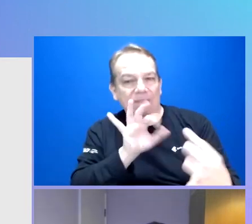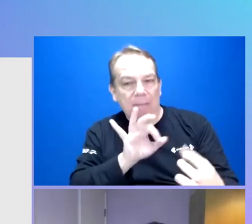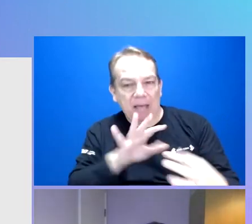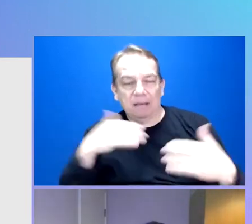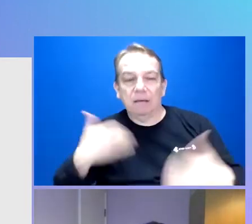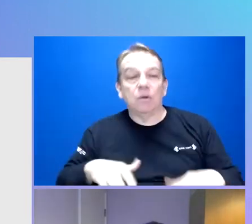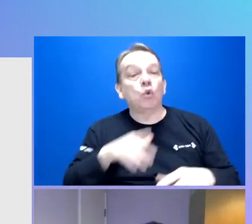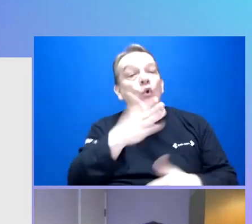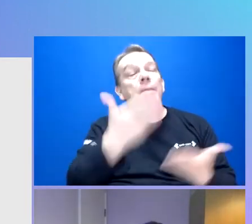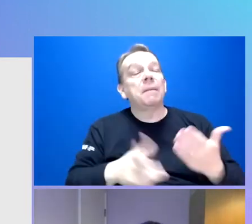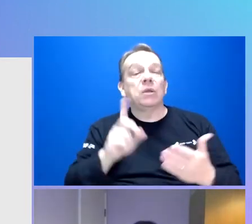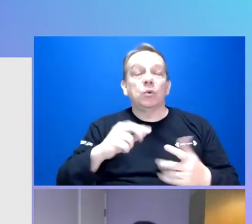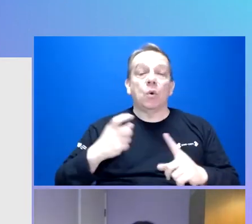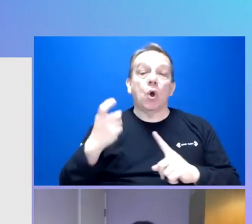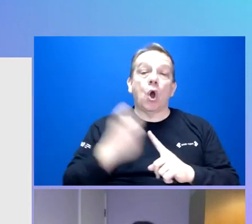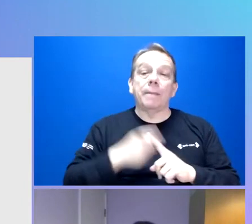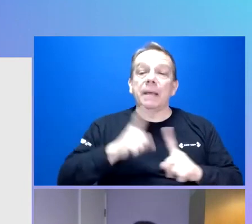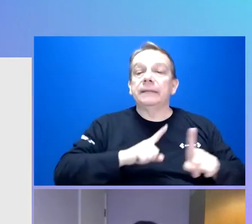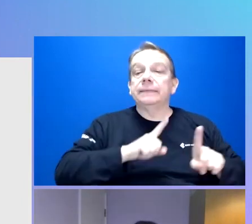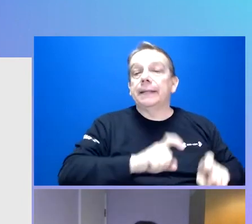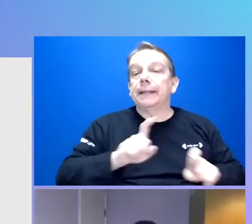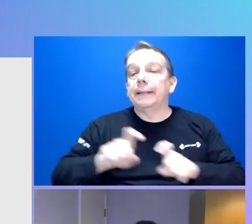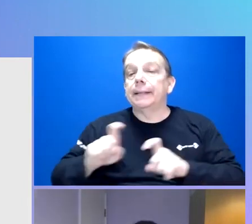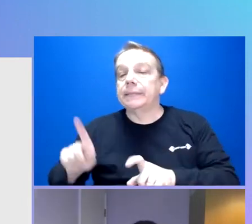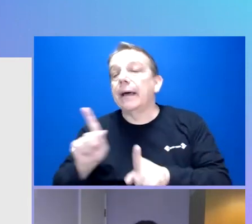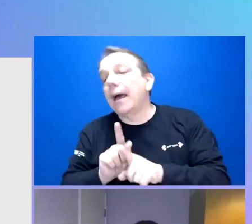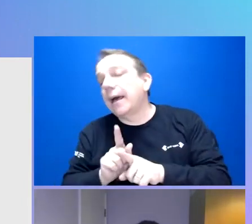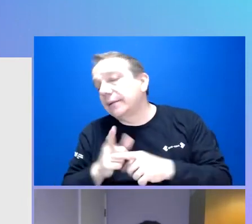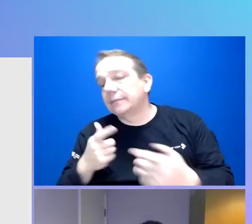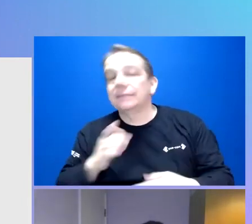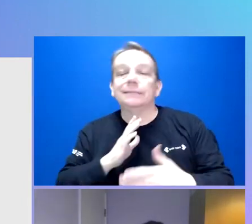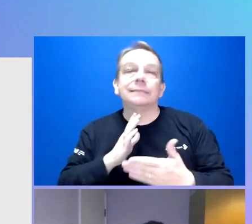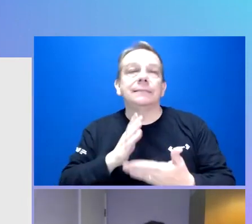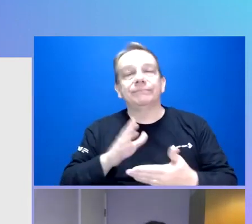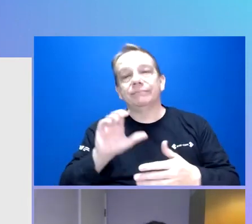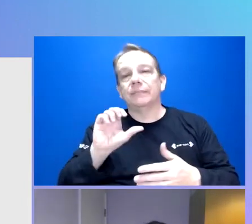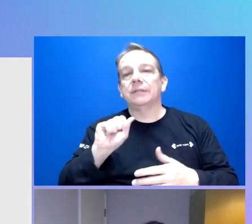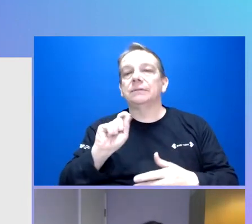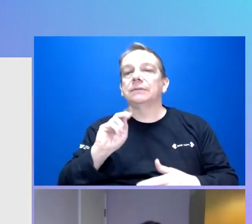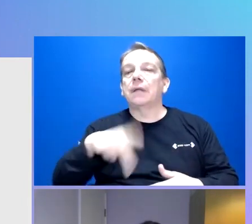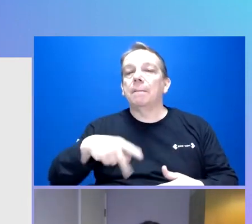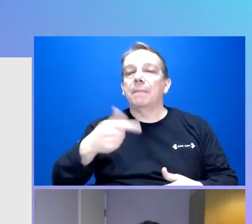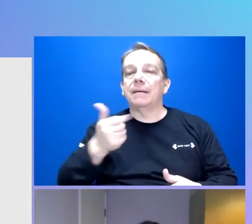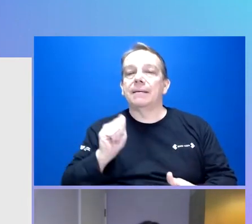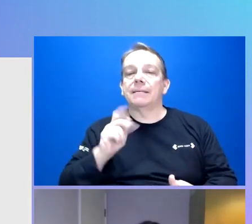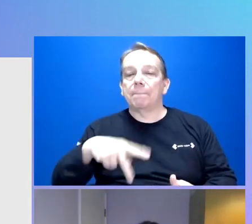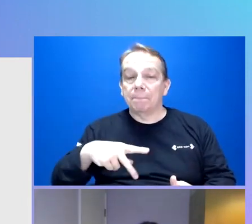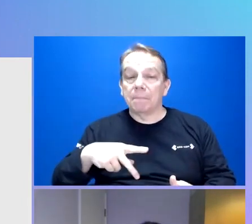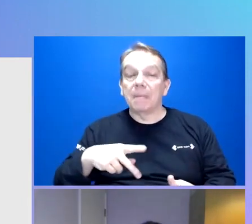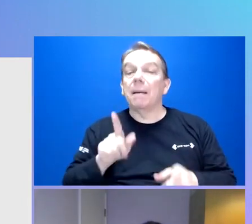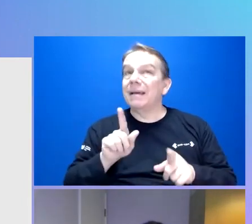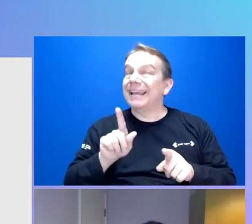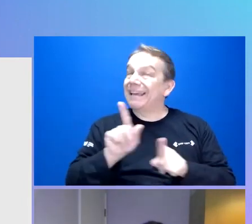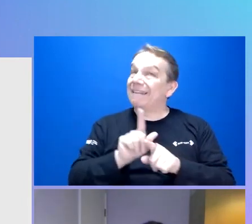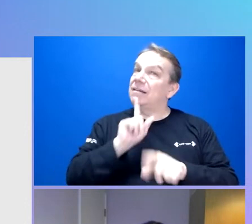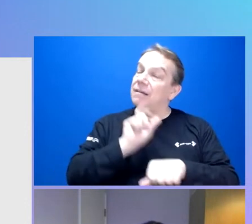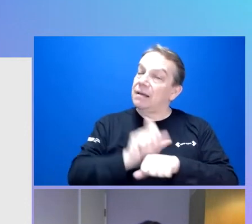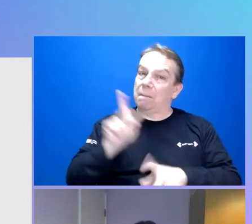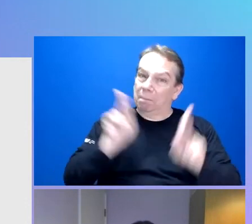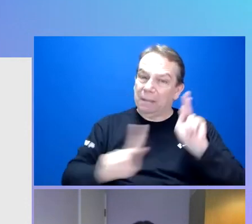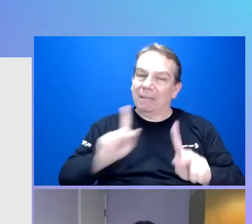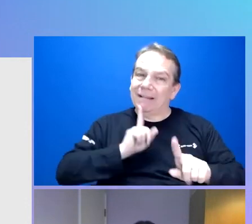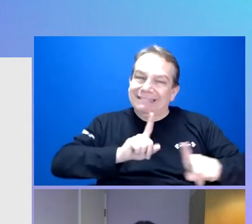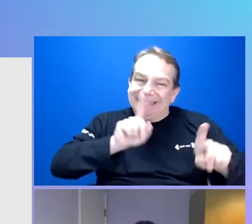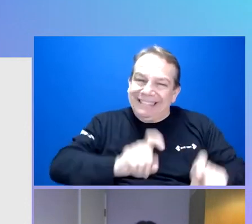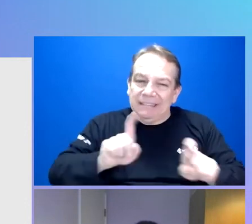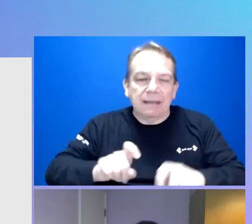automated testing on your journeys as a stopgap, but that will not capture everything. And even manual testing simply cannot compare to